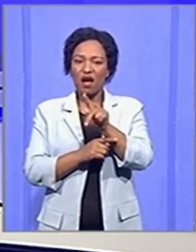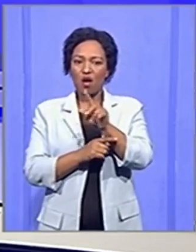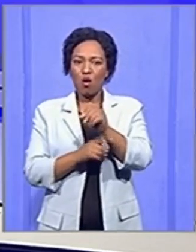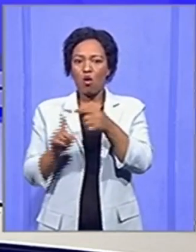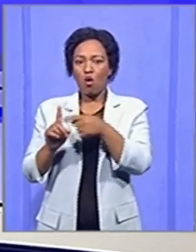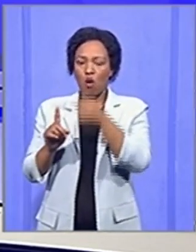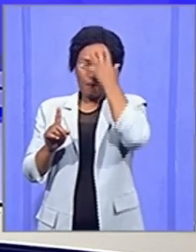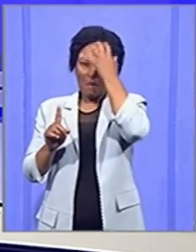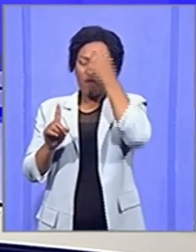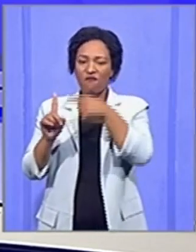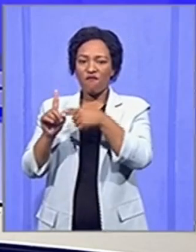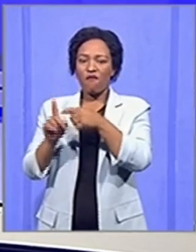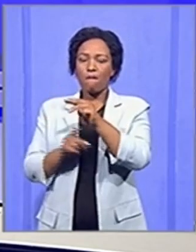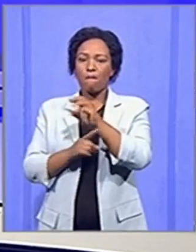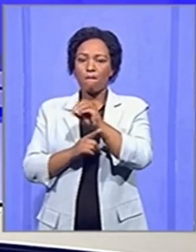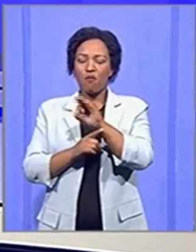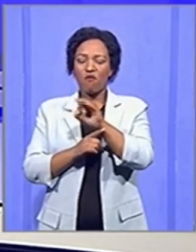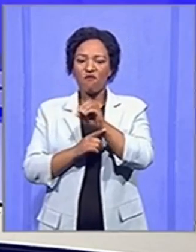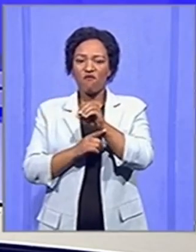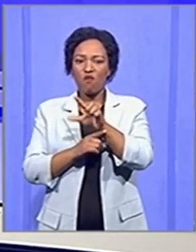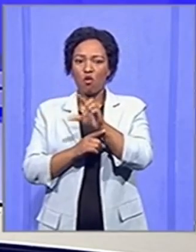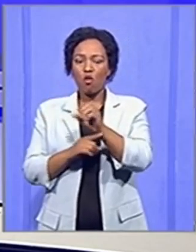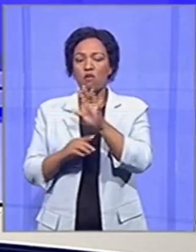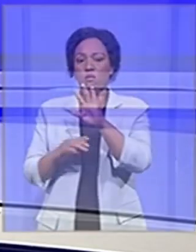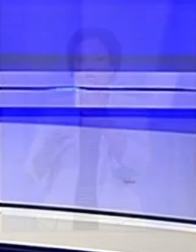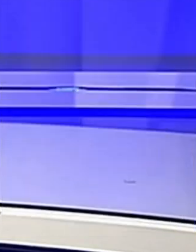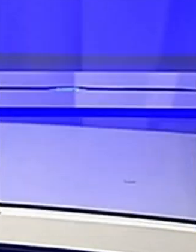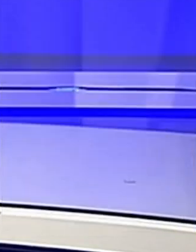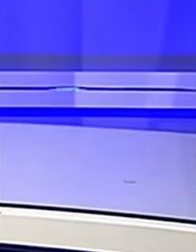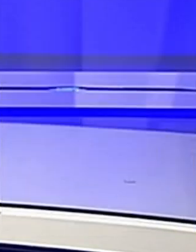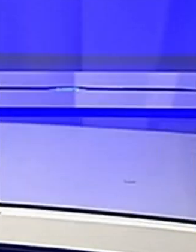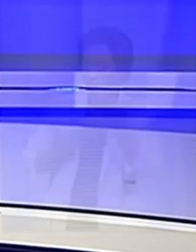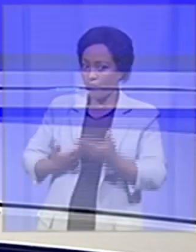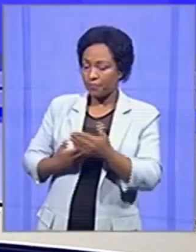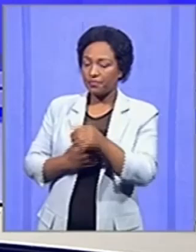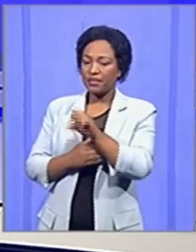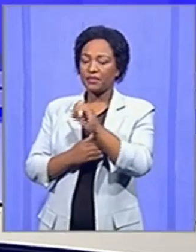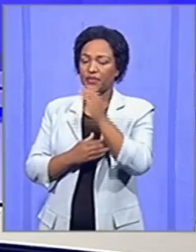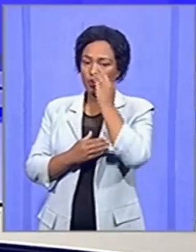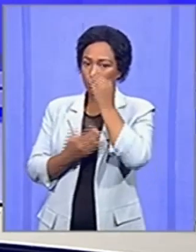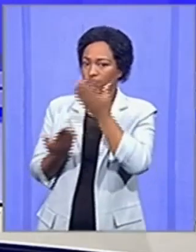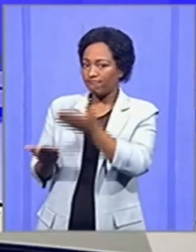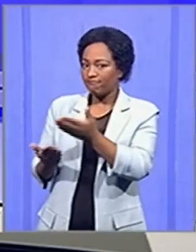Nathaniel Mofolo. Prof, o amogetse mo dikganyeng tsa rena tsa SABC 2.